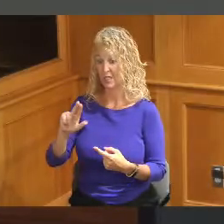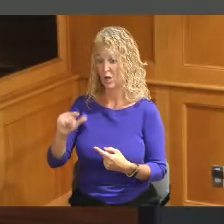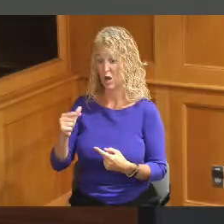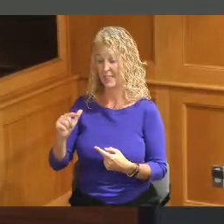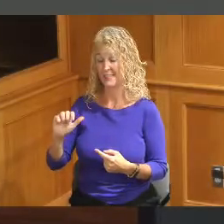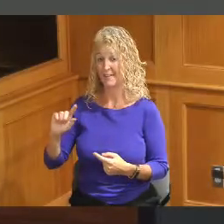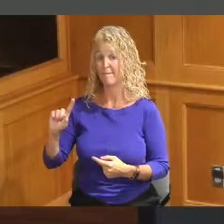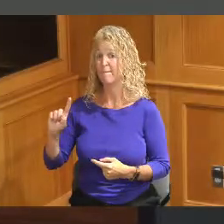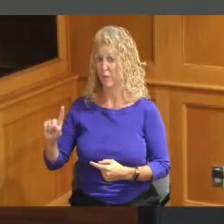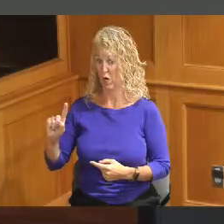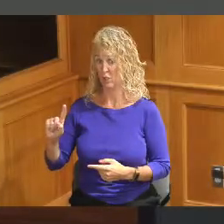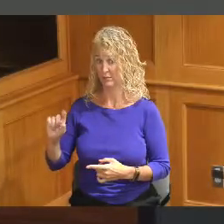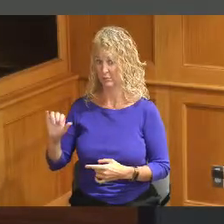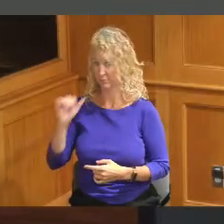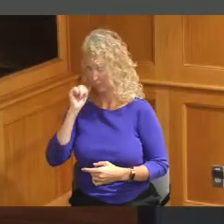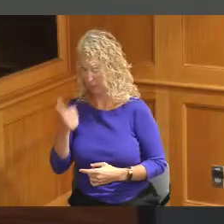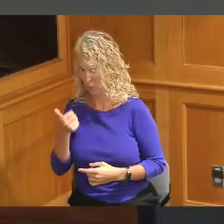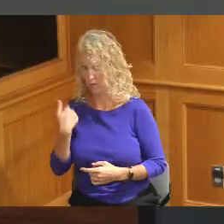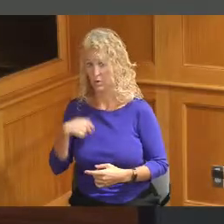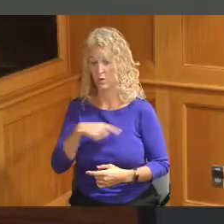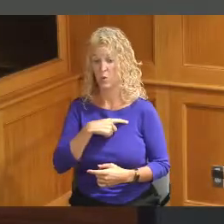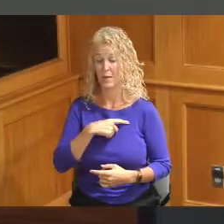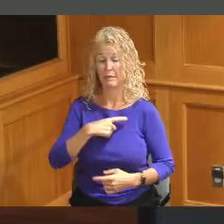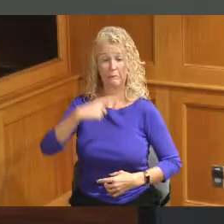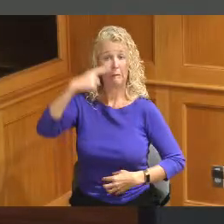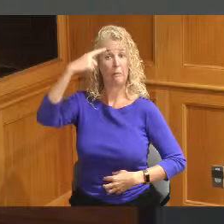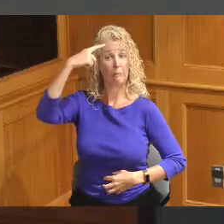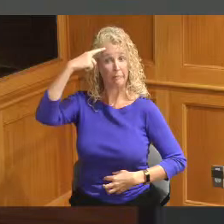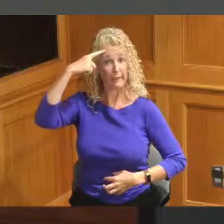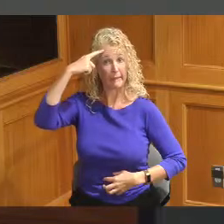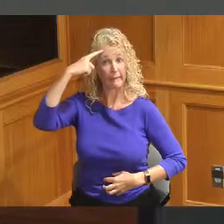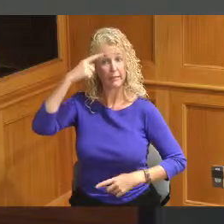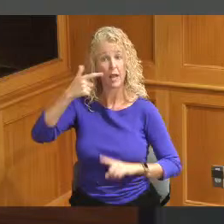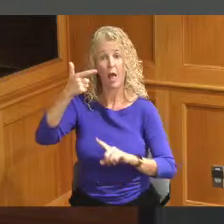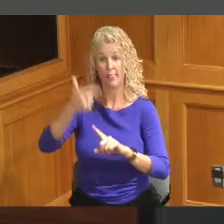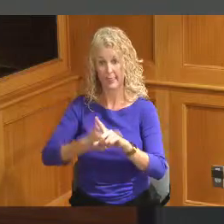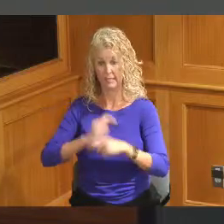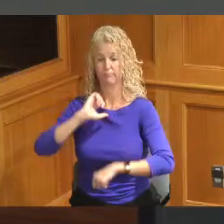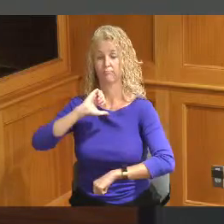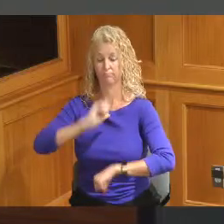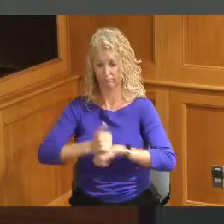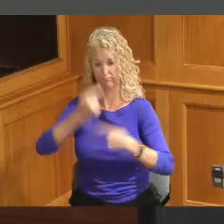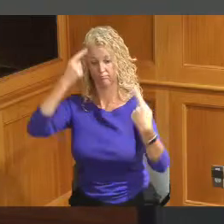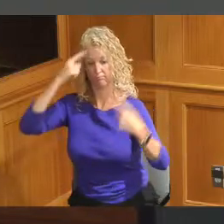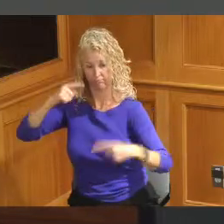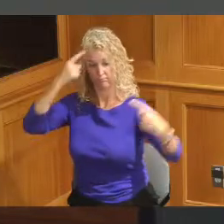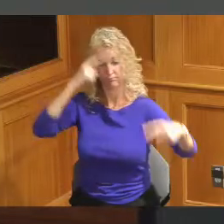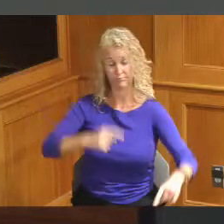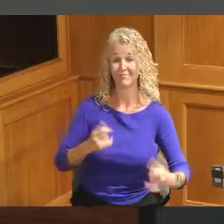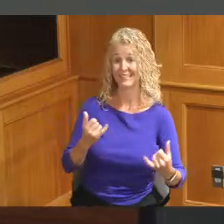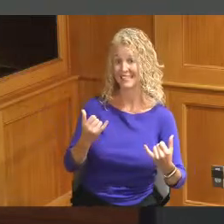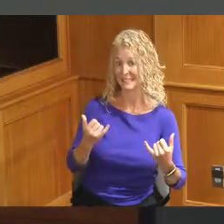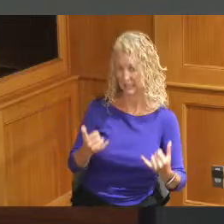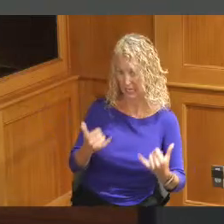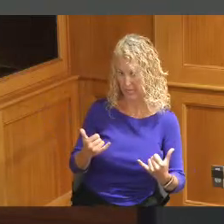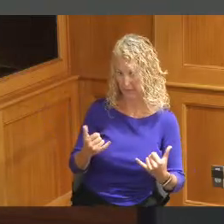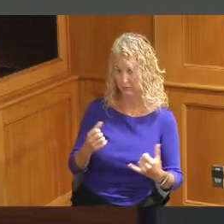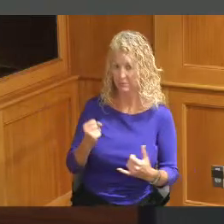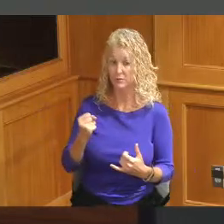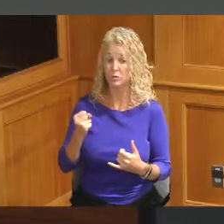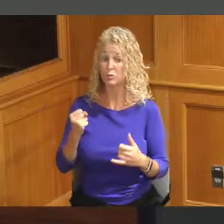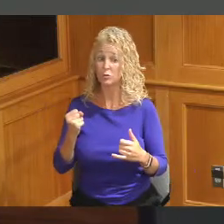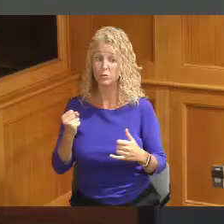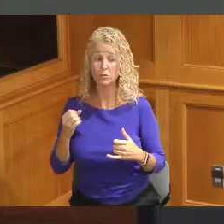1st with the expectation that we would execute a lease on July 31st, which corresponded with